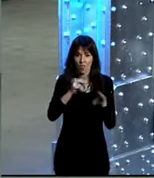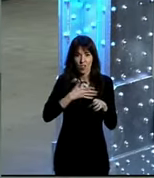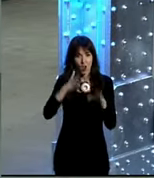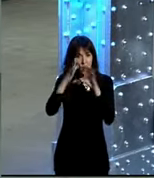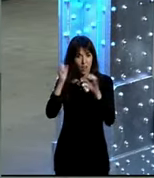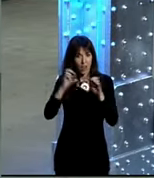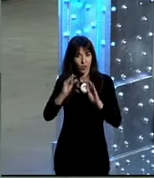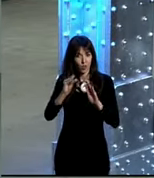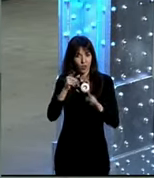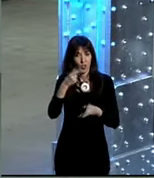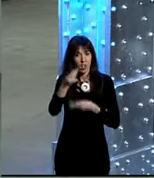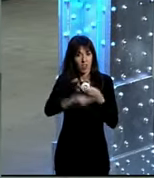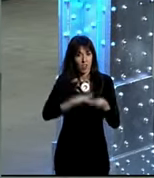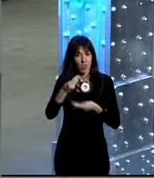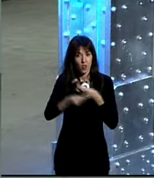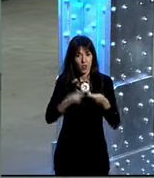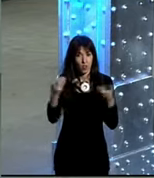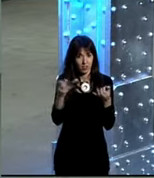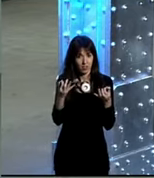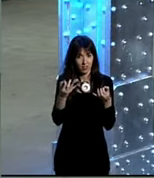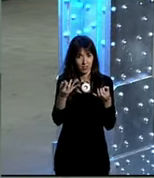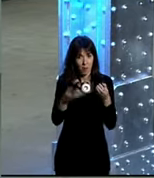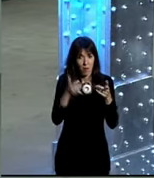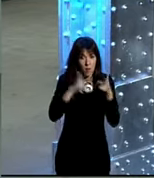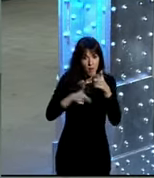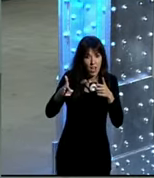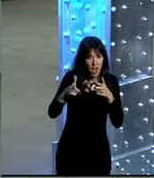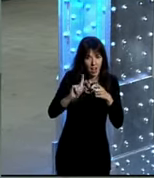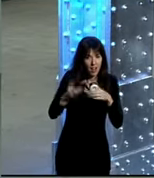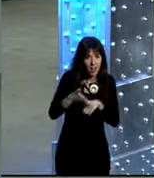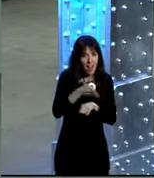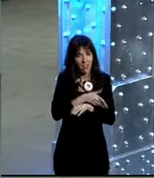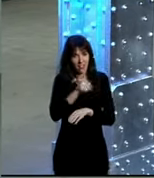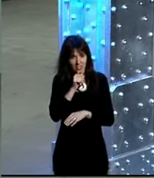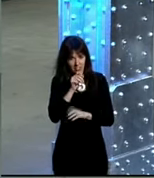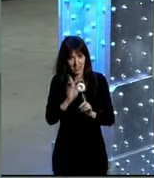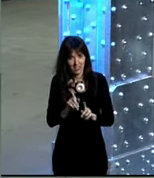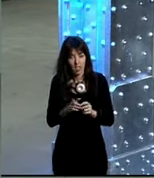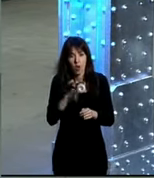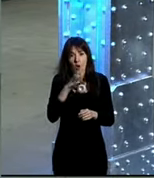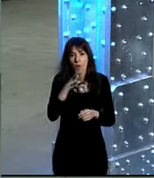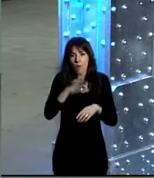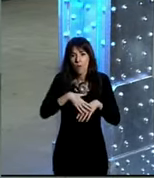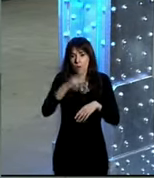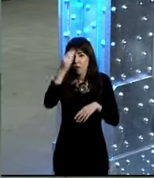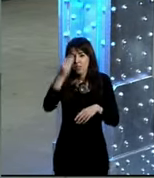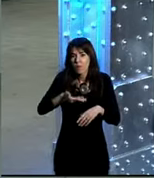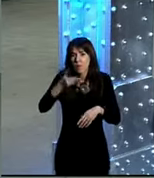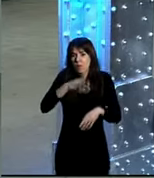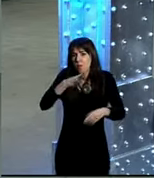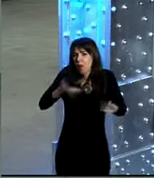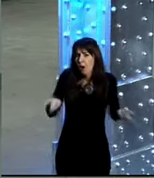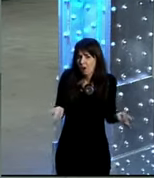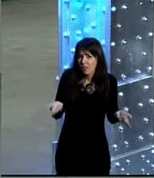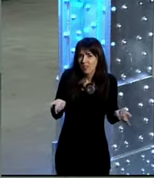out on his journey. And I'm going to tell you why I think it's important how this can permeate the